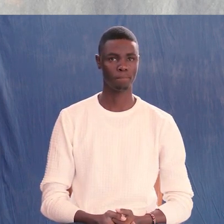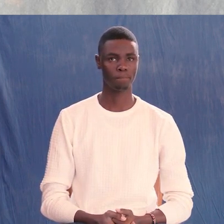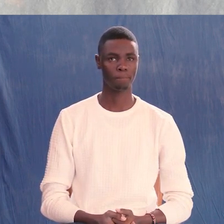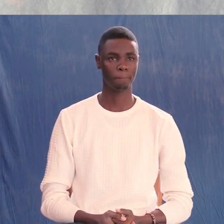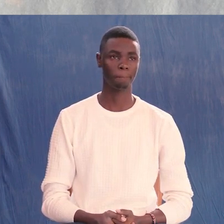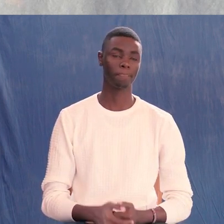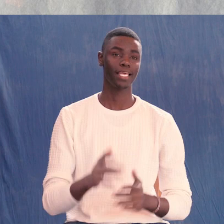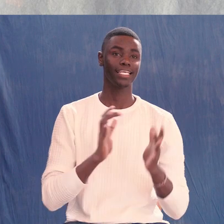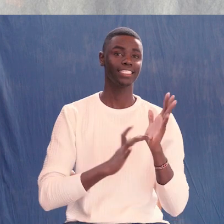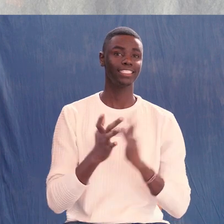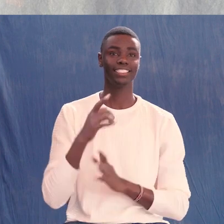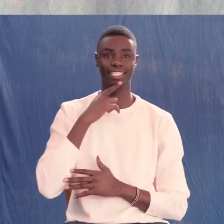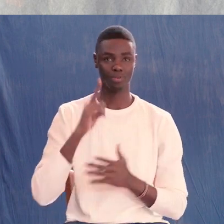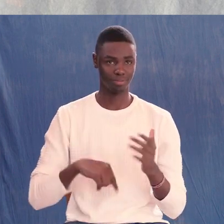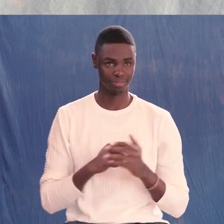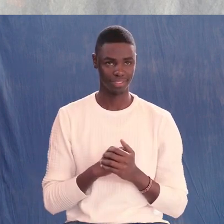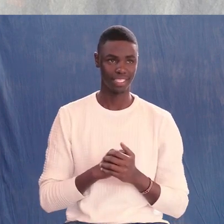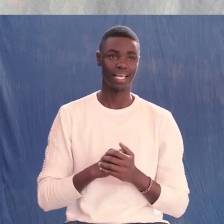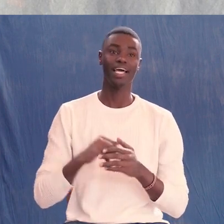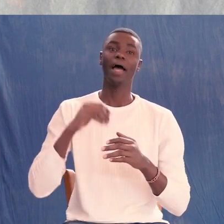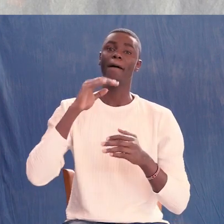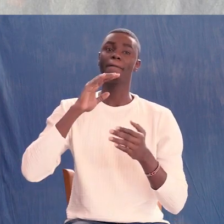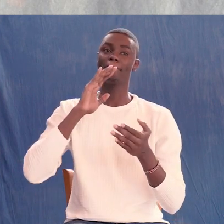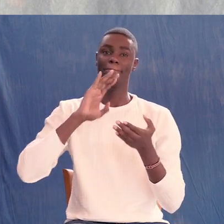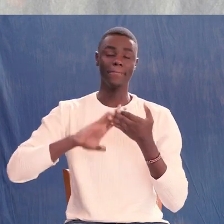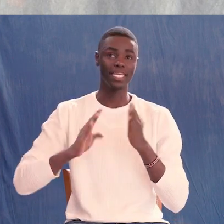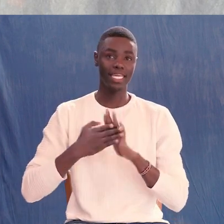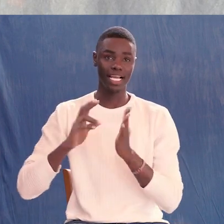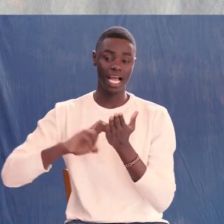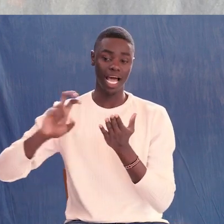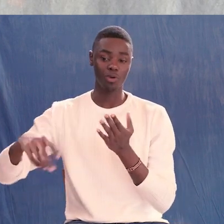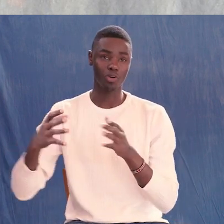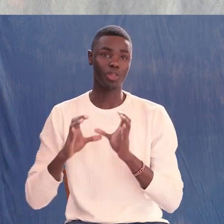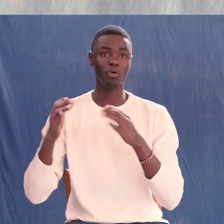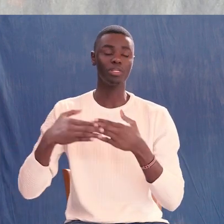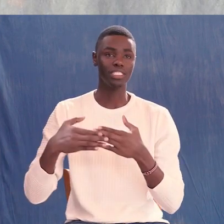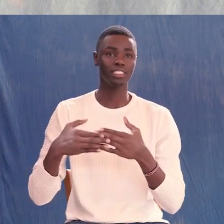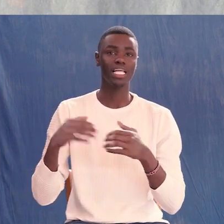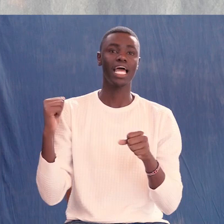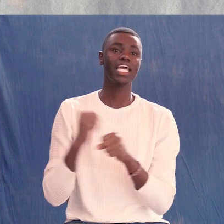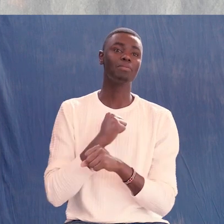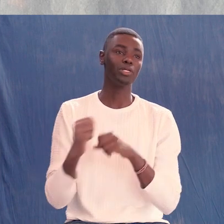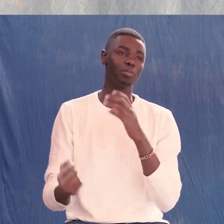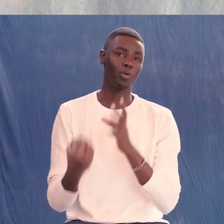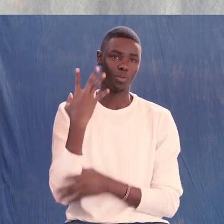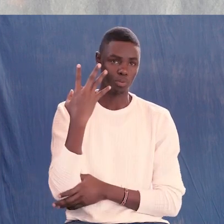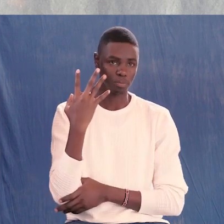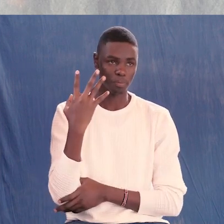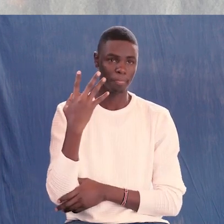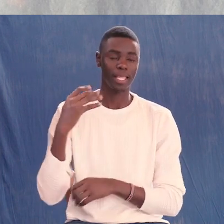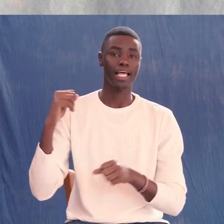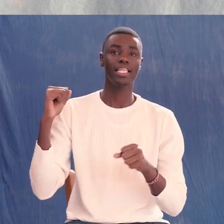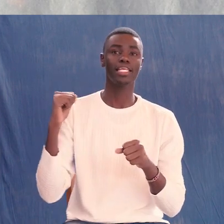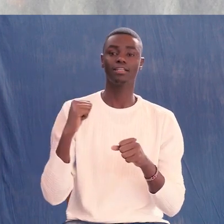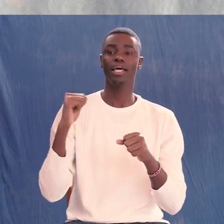Yet Jesus says, look, being out of community is unthinkable, there's no opt-out button, there's no